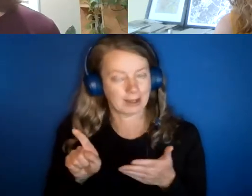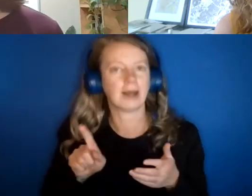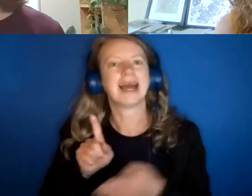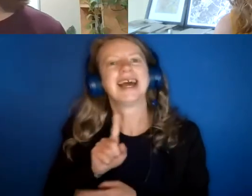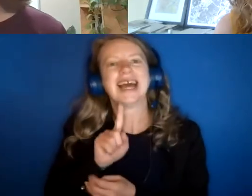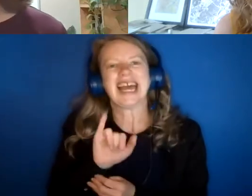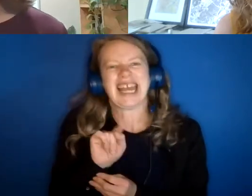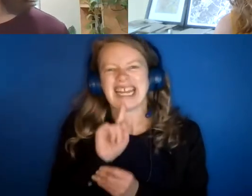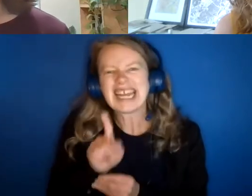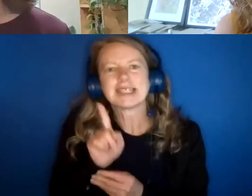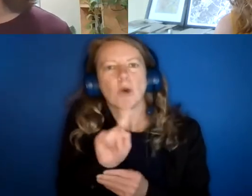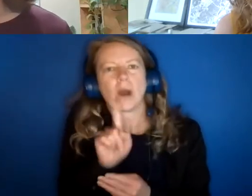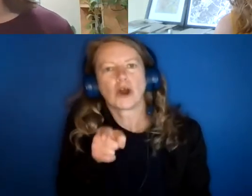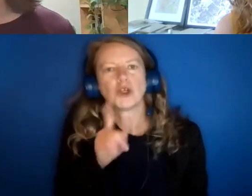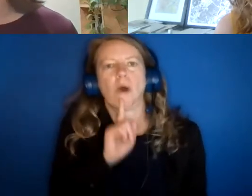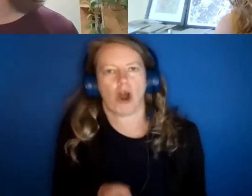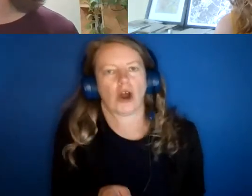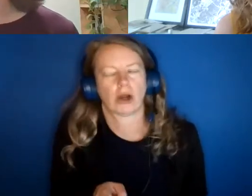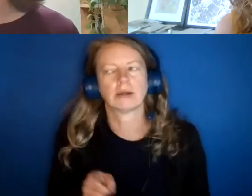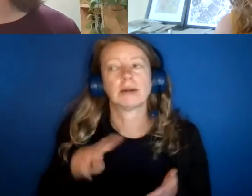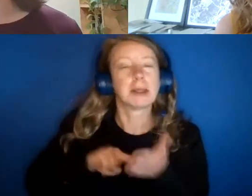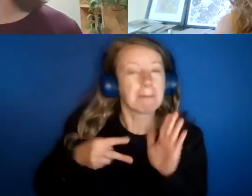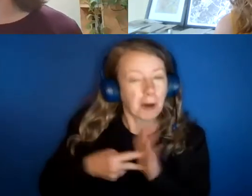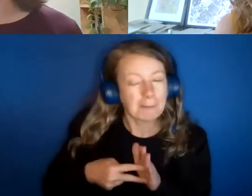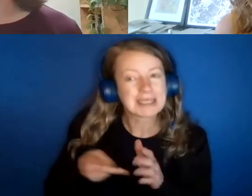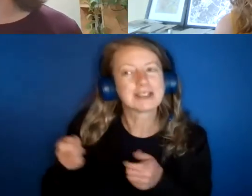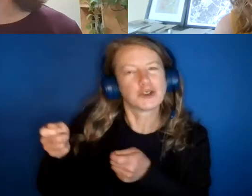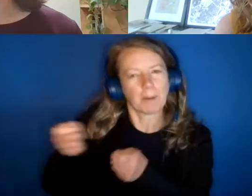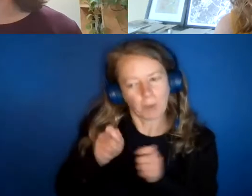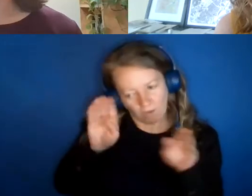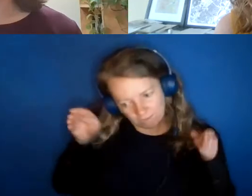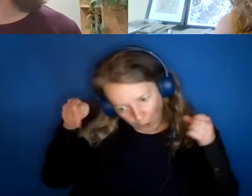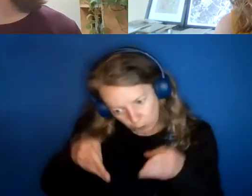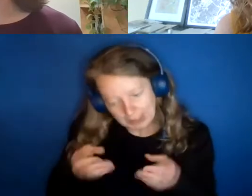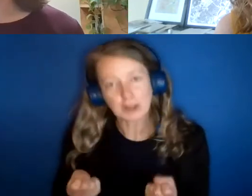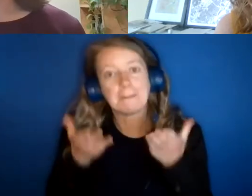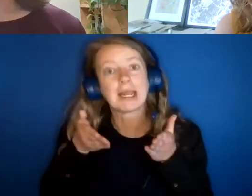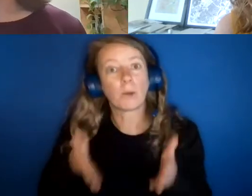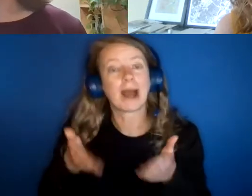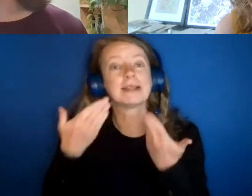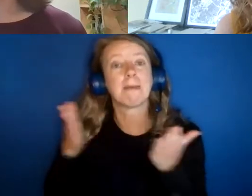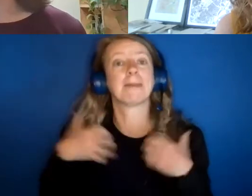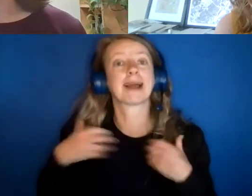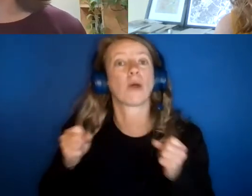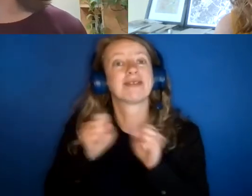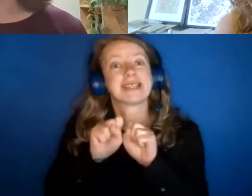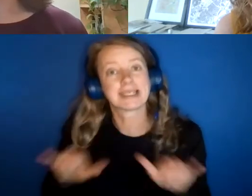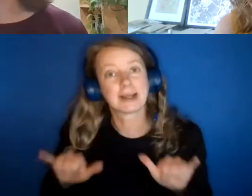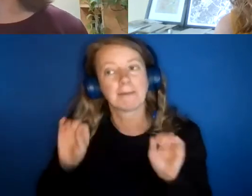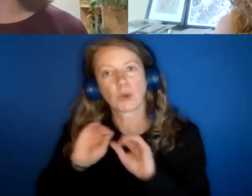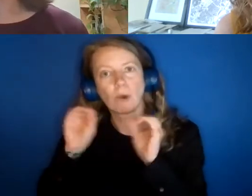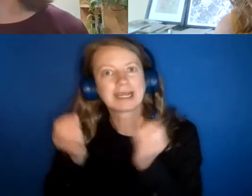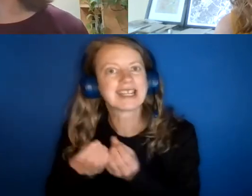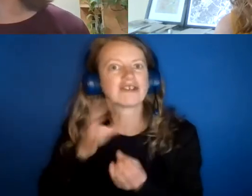to pull focus to the many ways public health systems, organizations, and staff work round the clock to